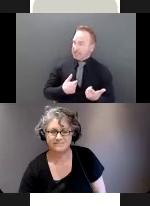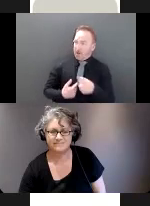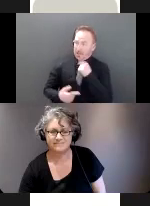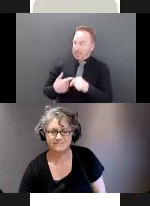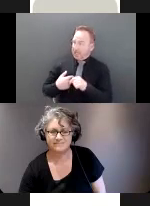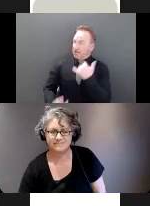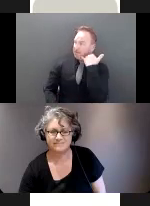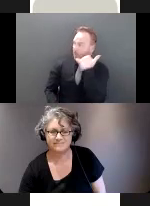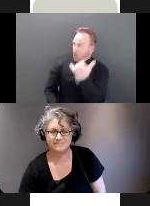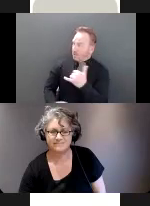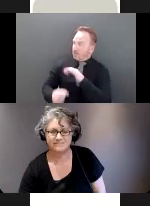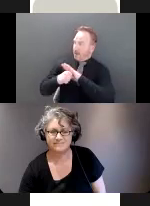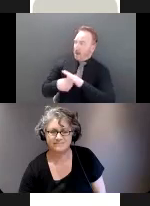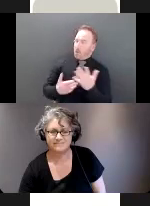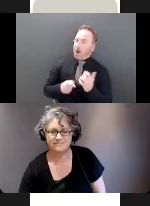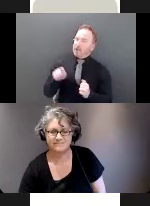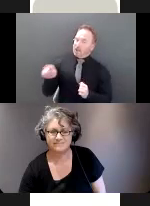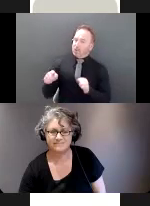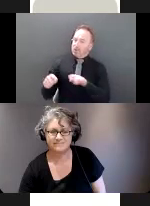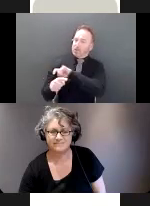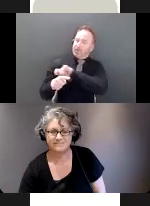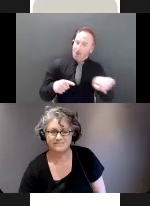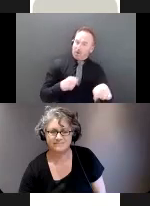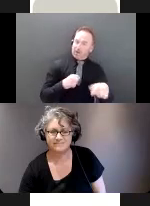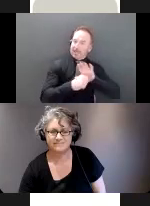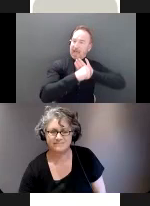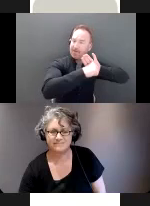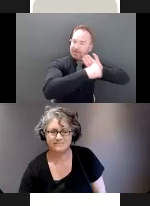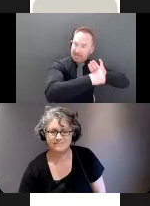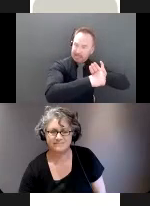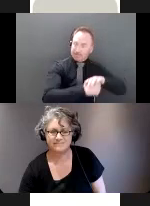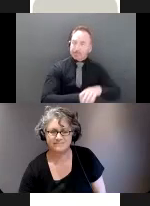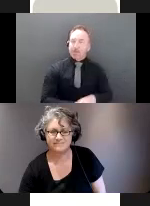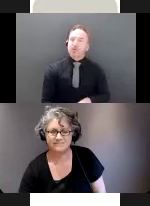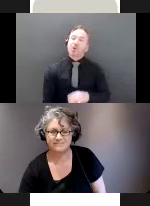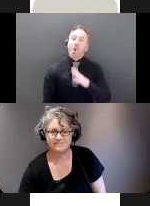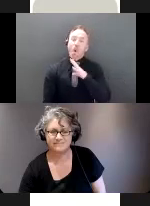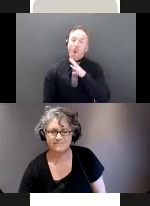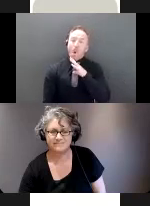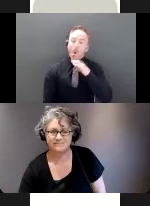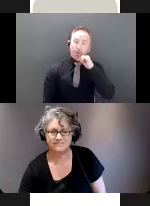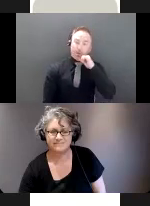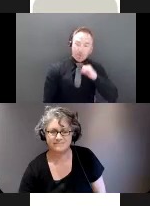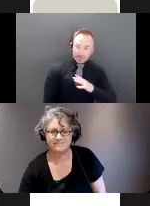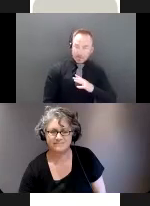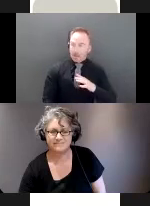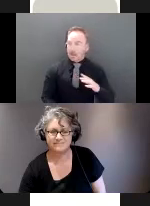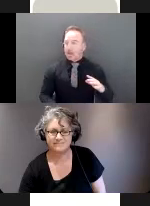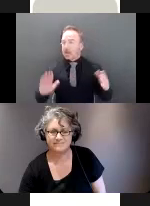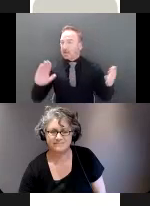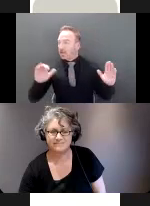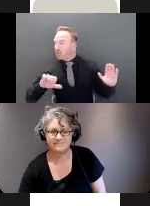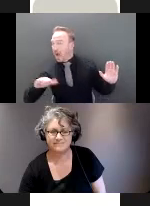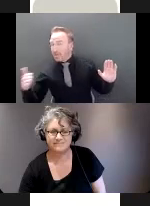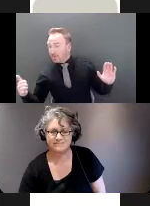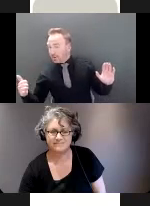if you can and advocate. So it's different than what we hear from younger women and what we sometimes know in our work in this sector, in the violence